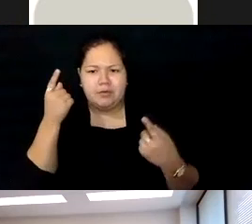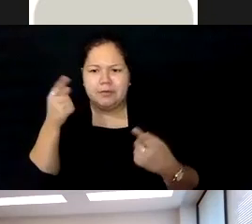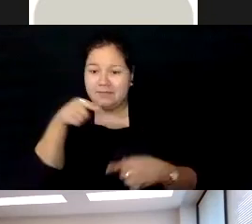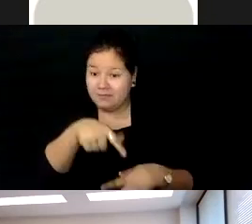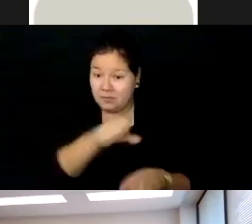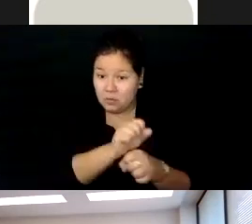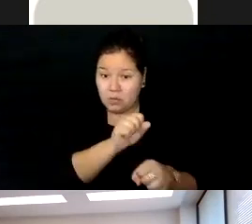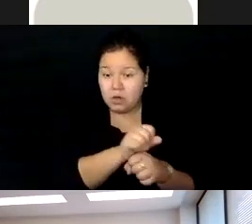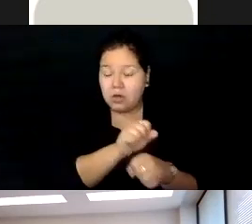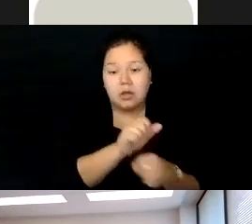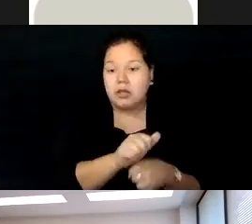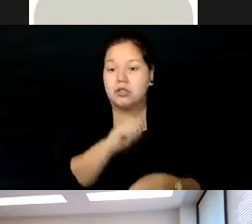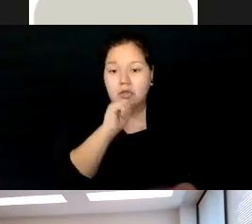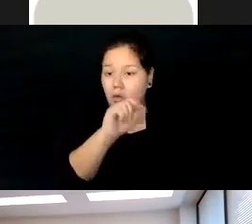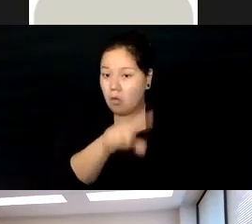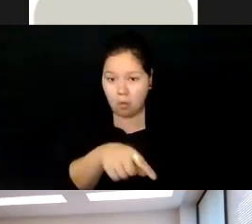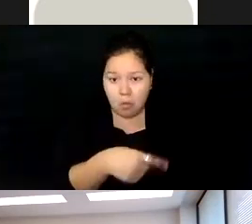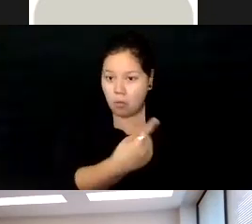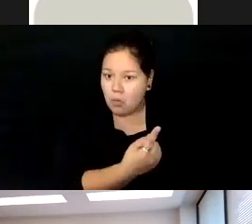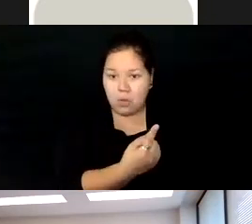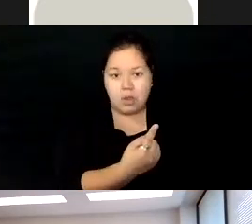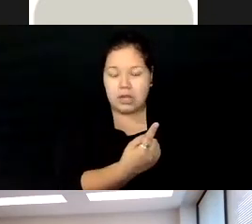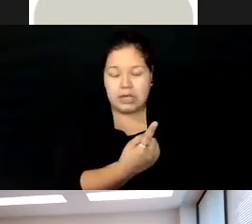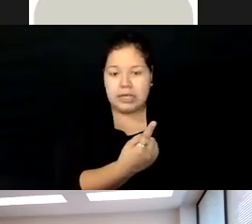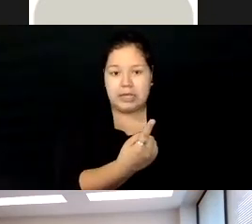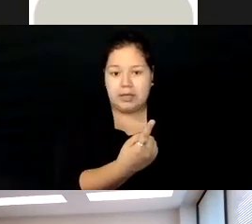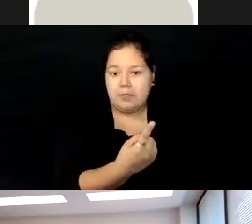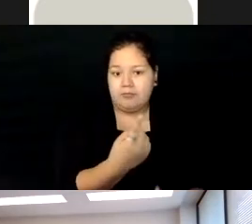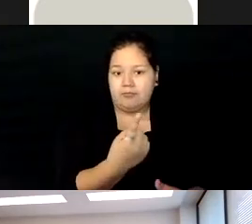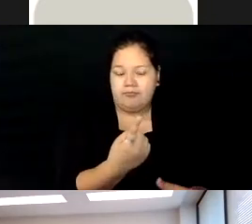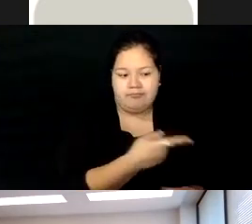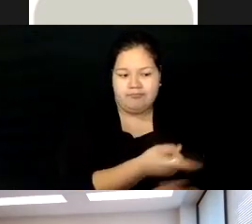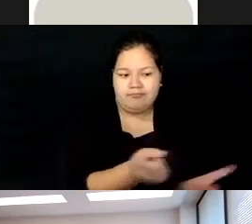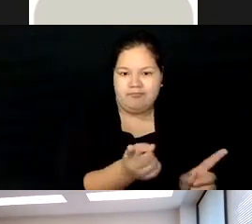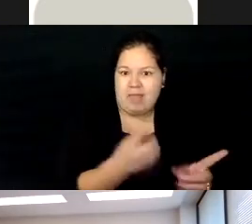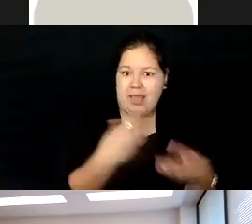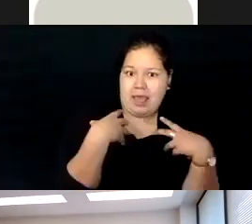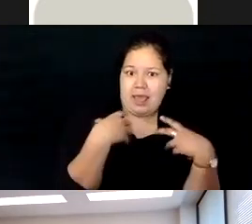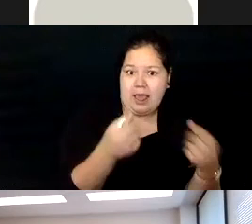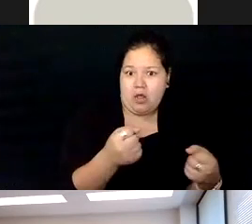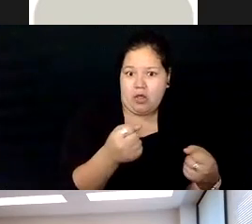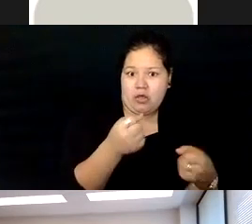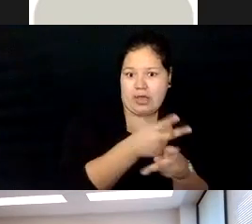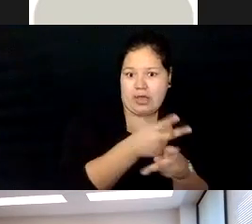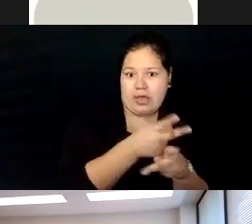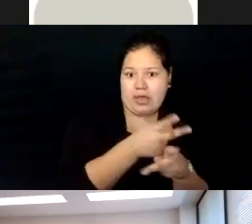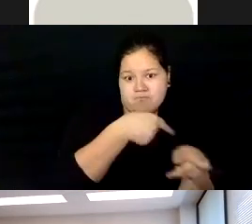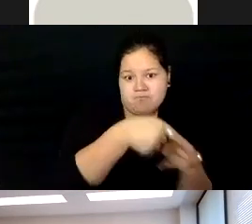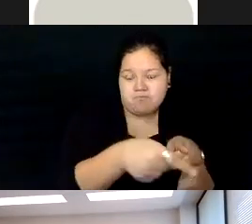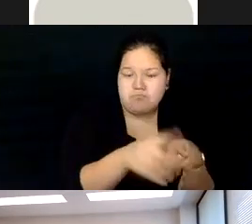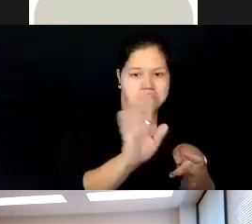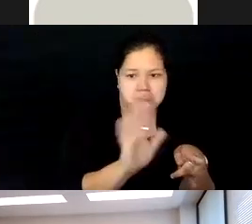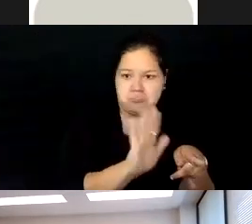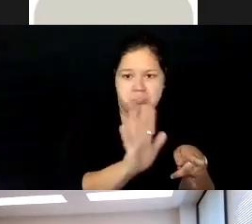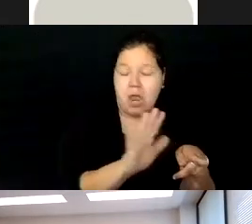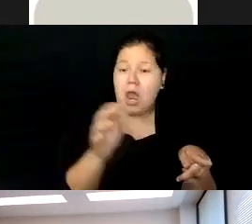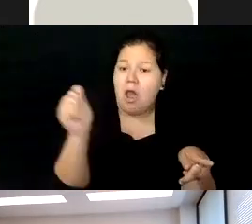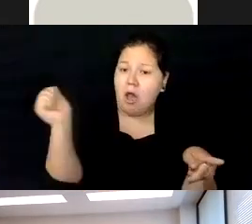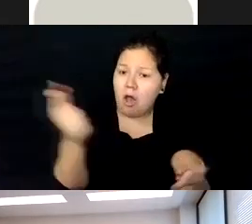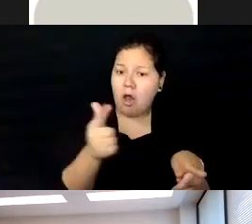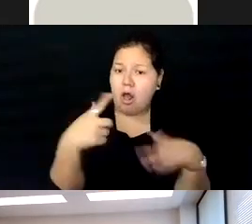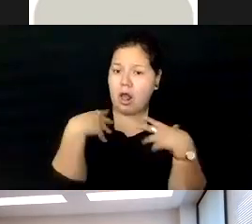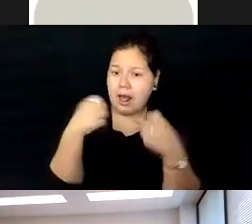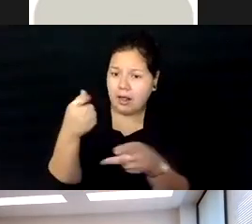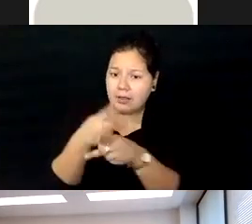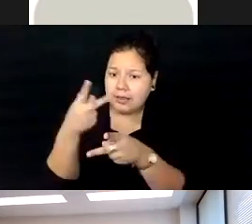just this work doesn't just rest on the shoulders of healthcare practitioners. Every healthcare employee